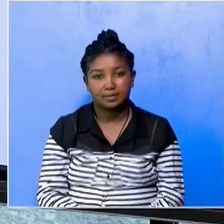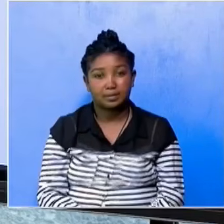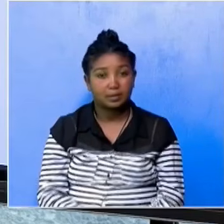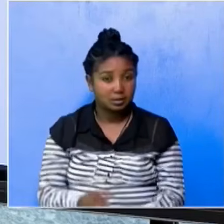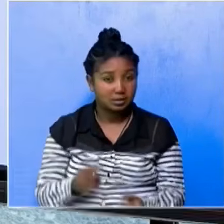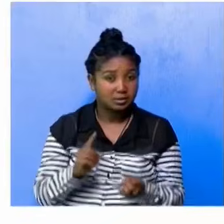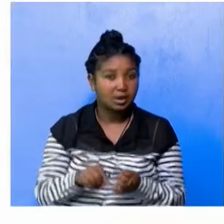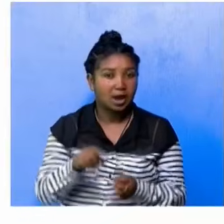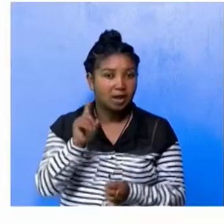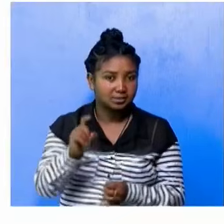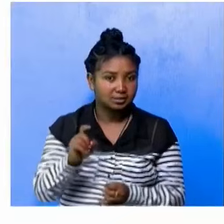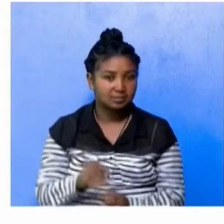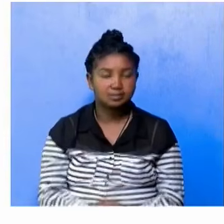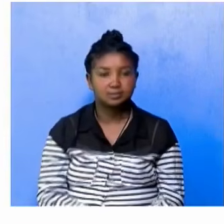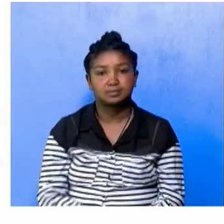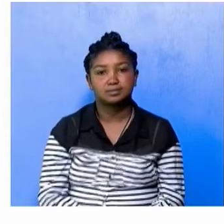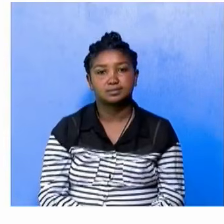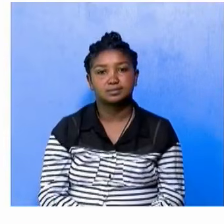is X,